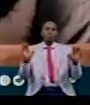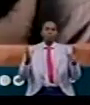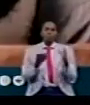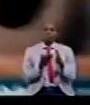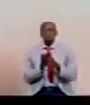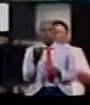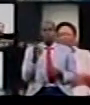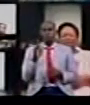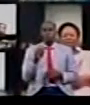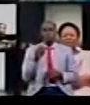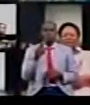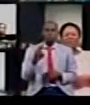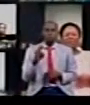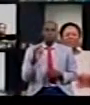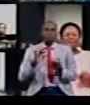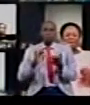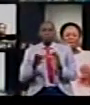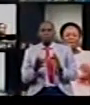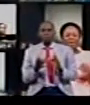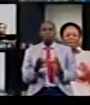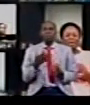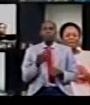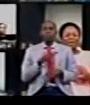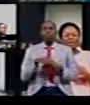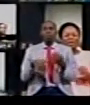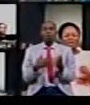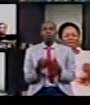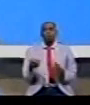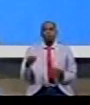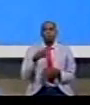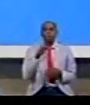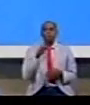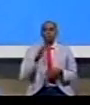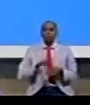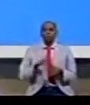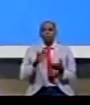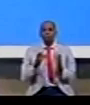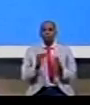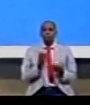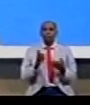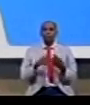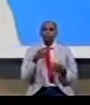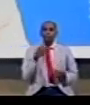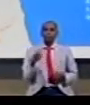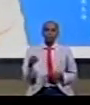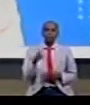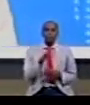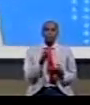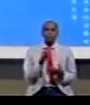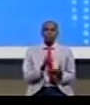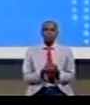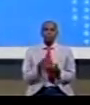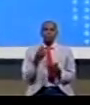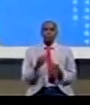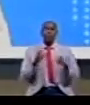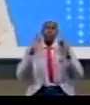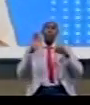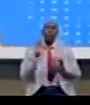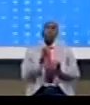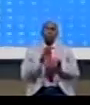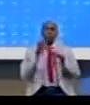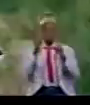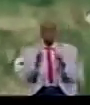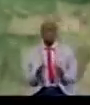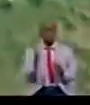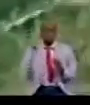you. Are there not people that we started together, maybe at a very tender age, even when we did not even know the Lord? Some of them have